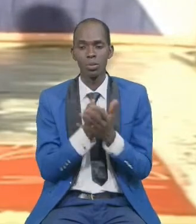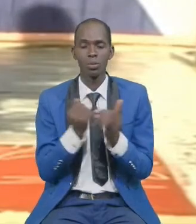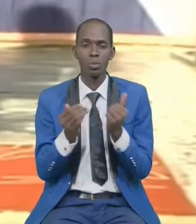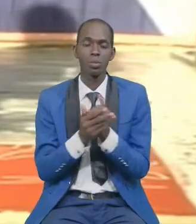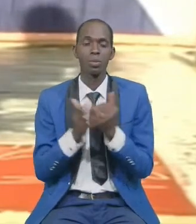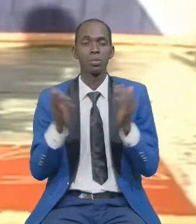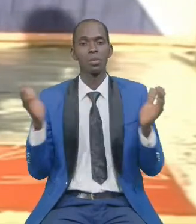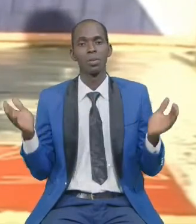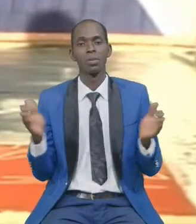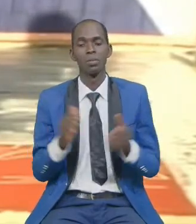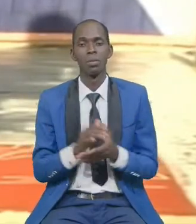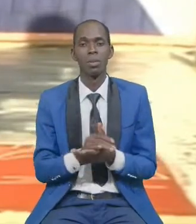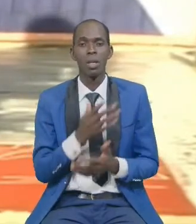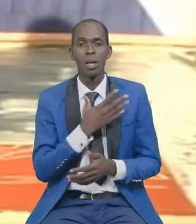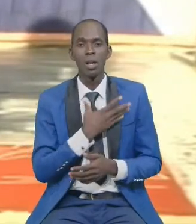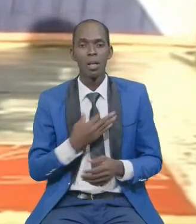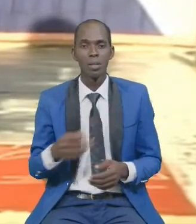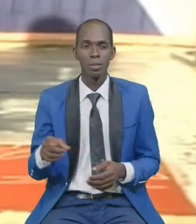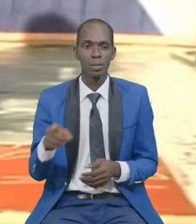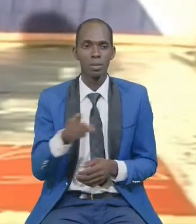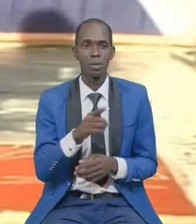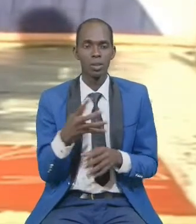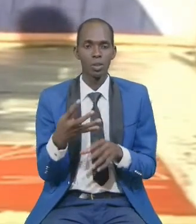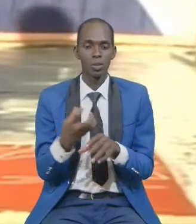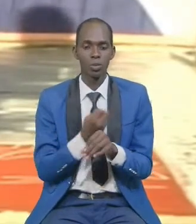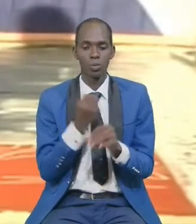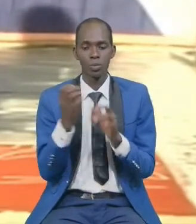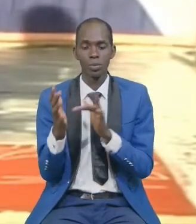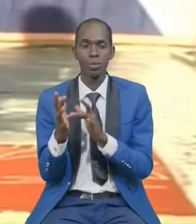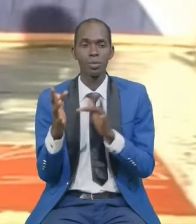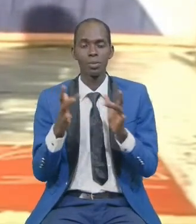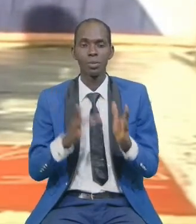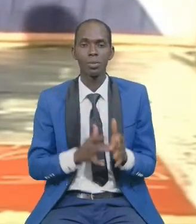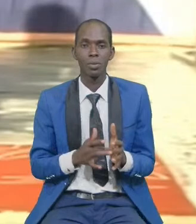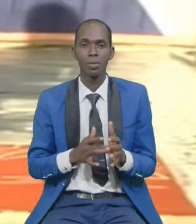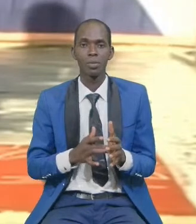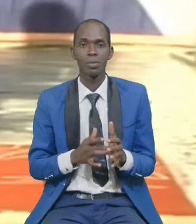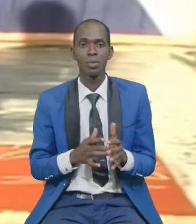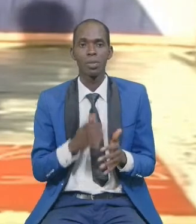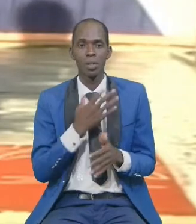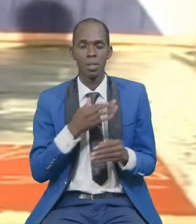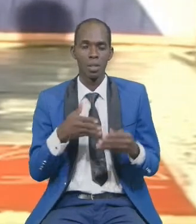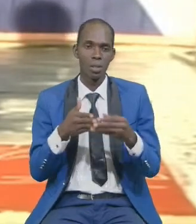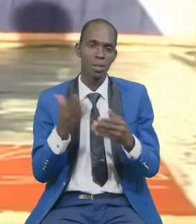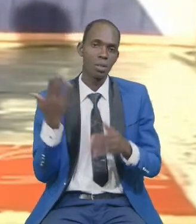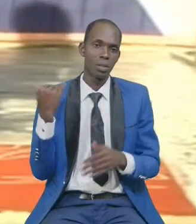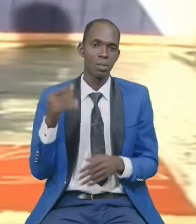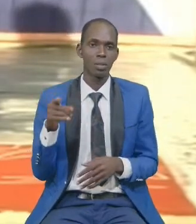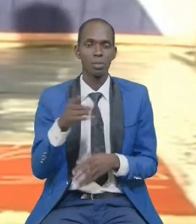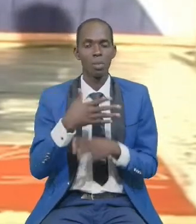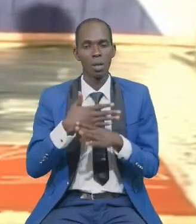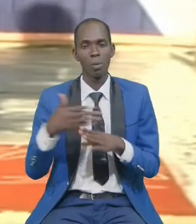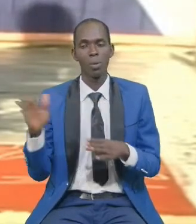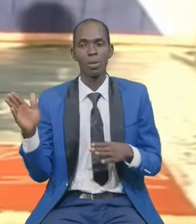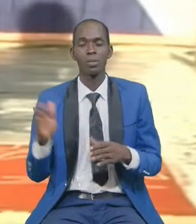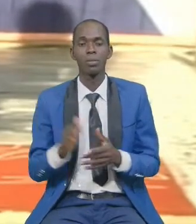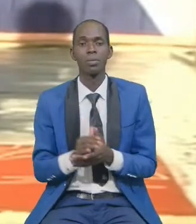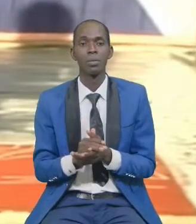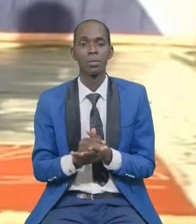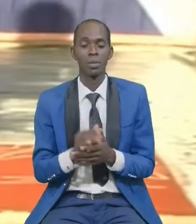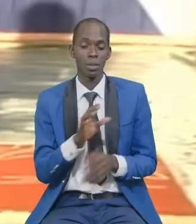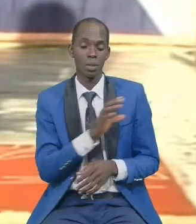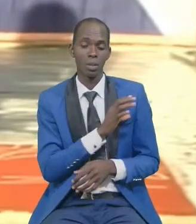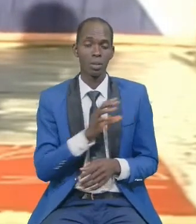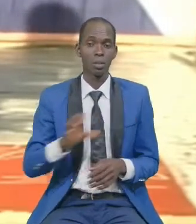crucified. And he took Jesus, and he led him away.